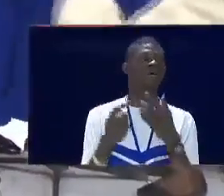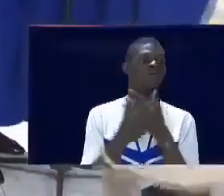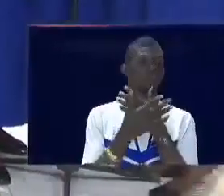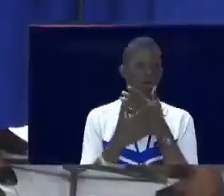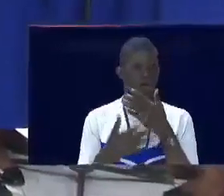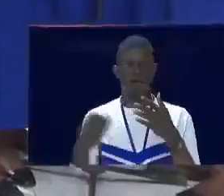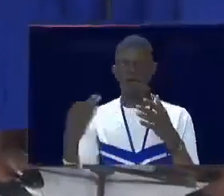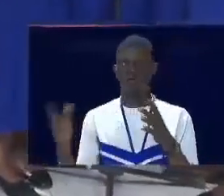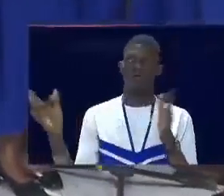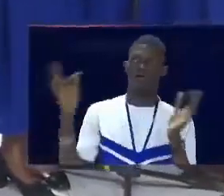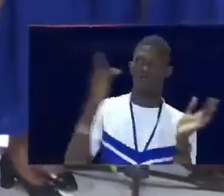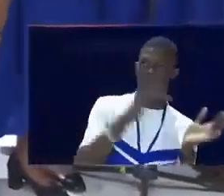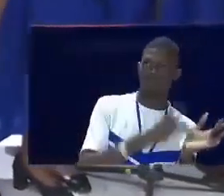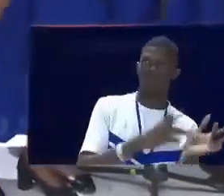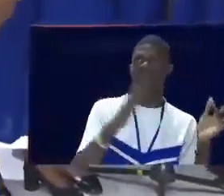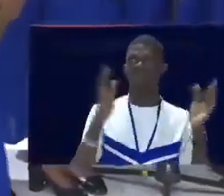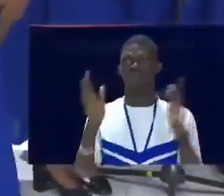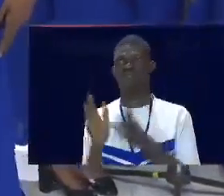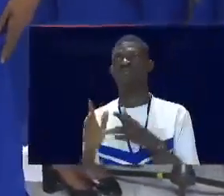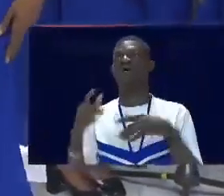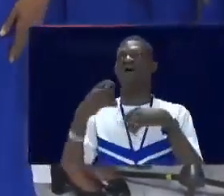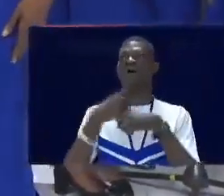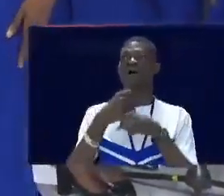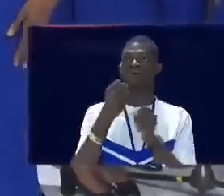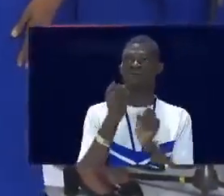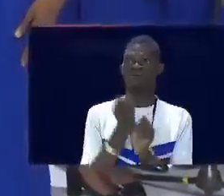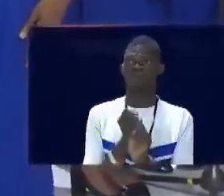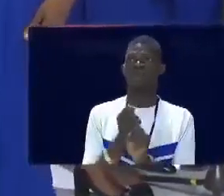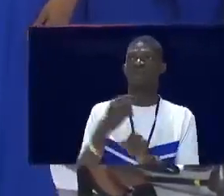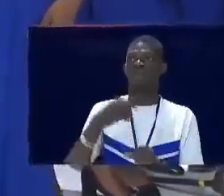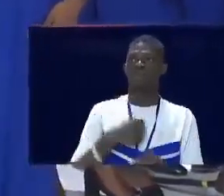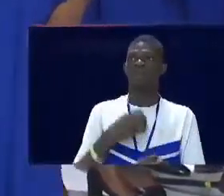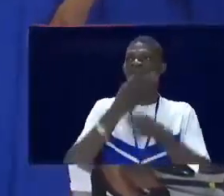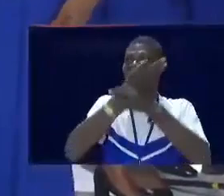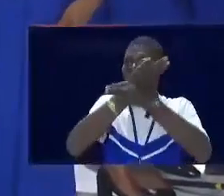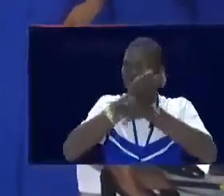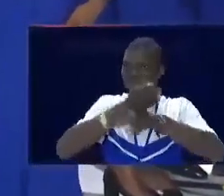sorrow. The Jesus set me